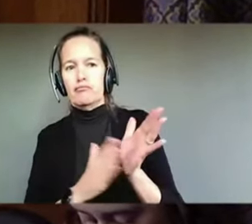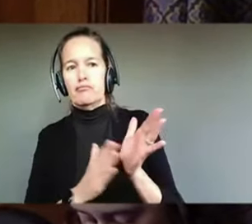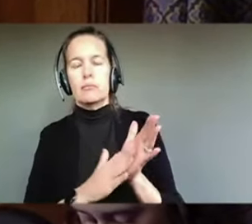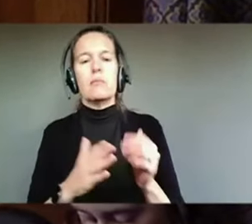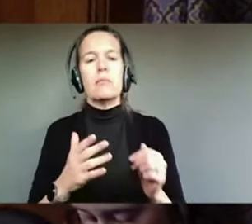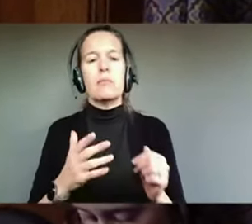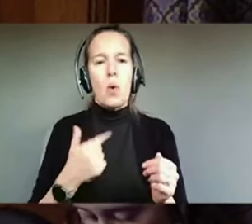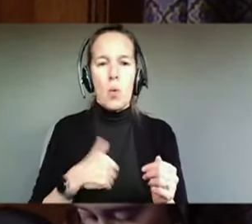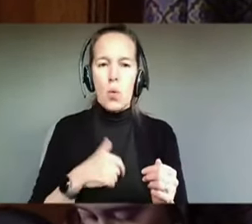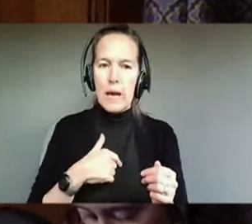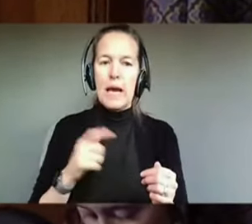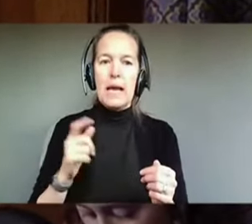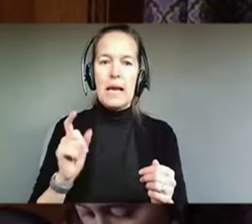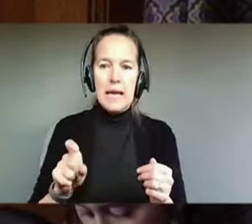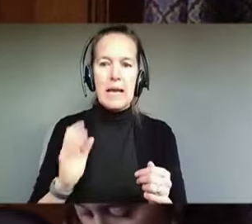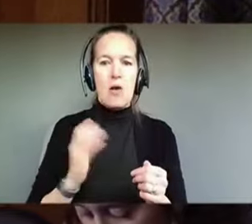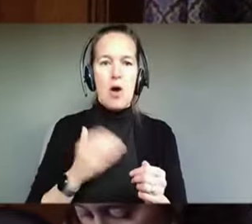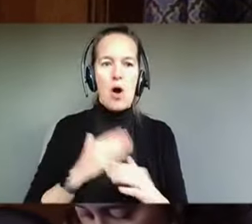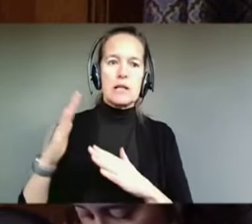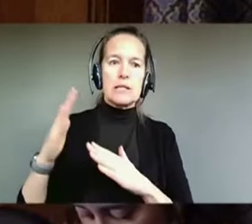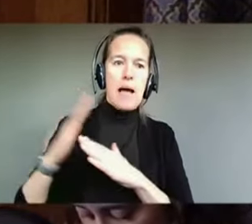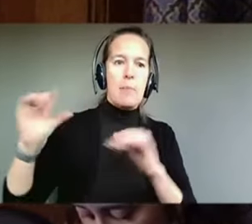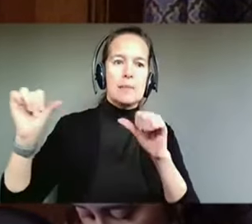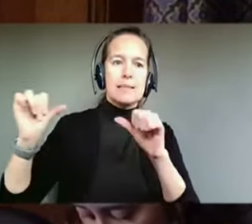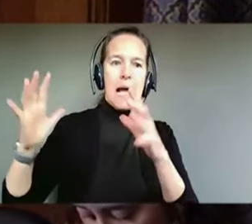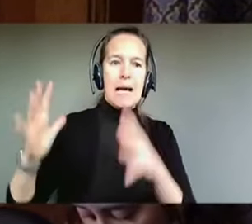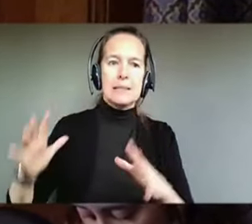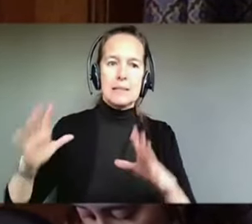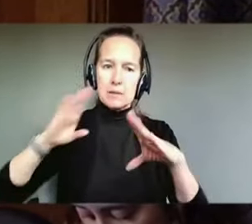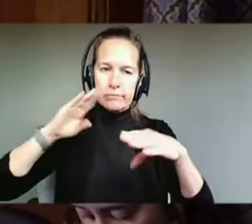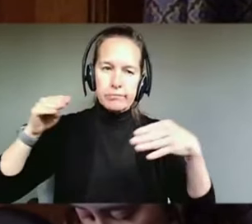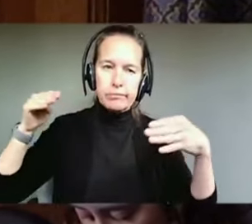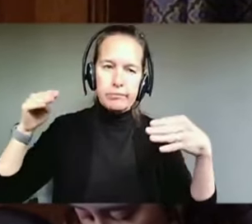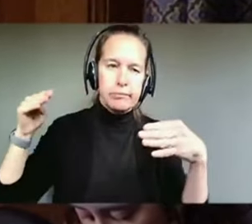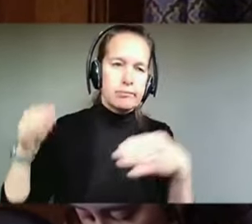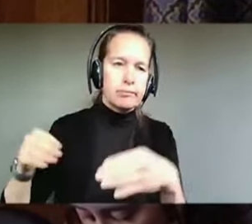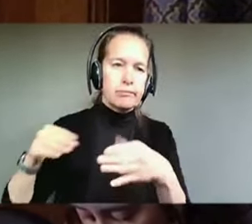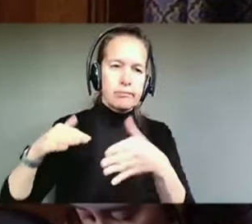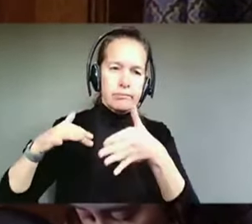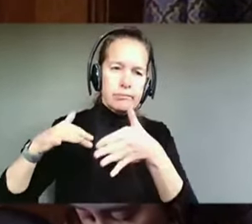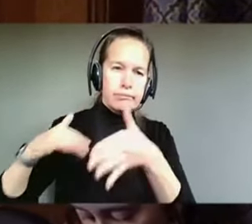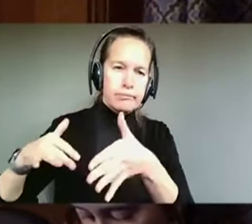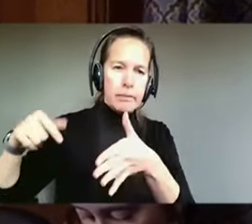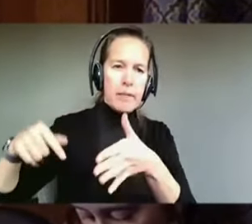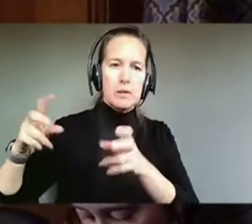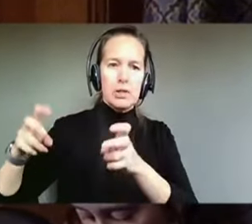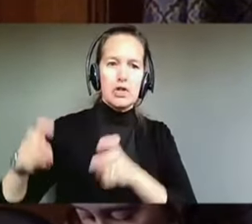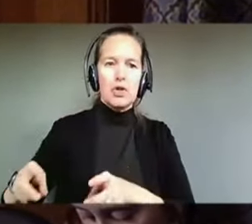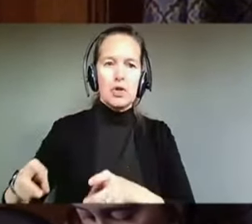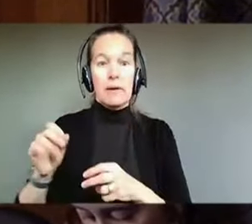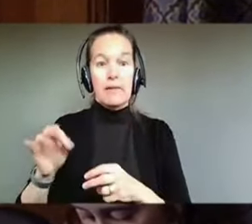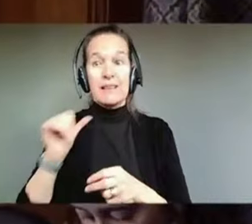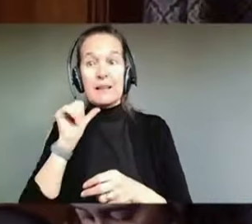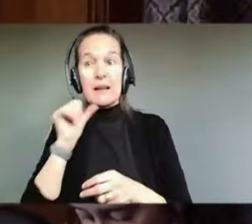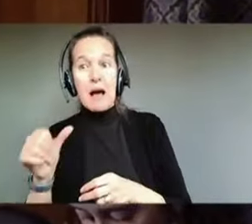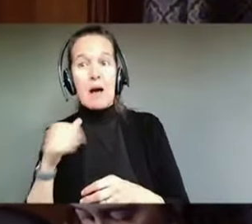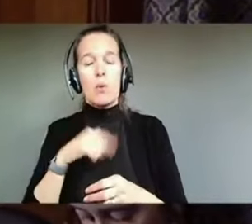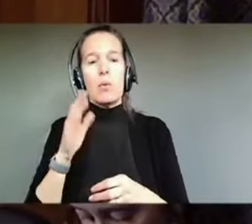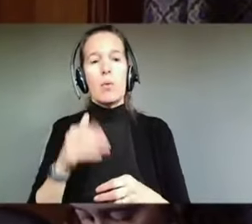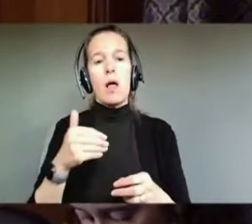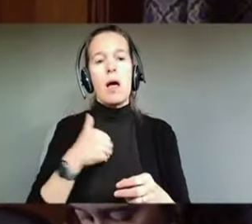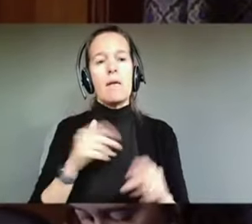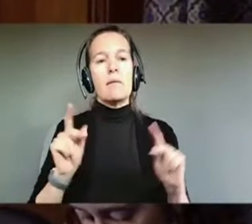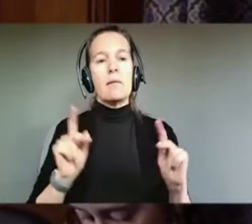That we have our top scientists working on this issue, or else we're going to have people with this